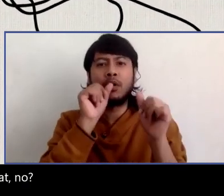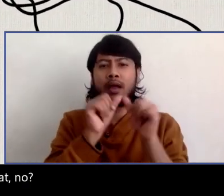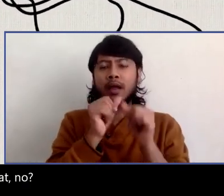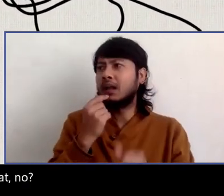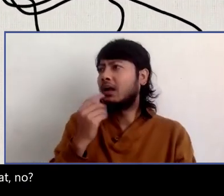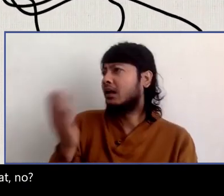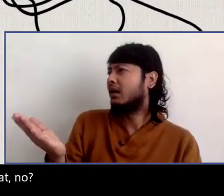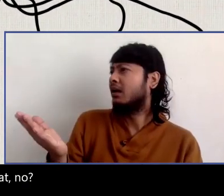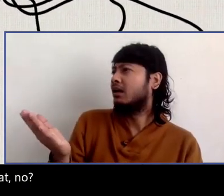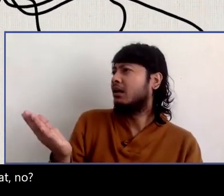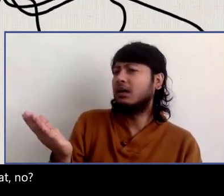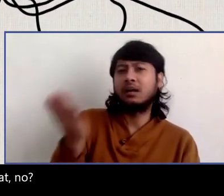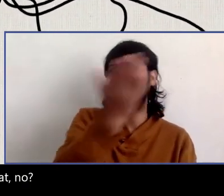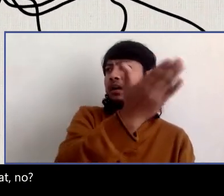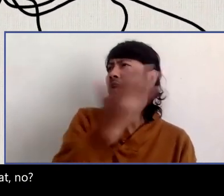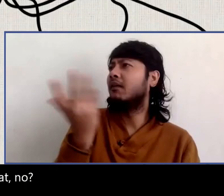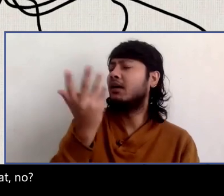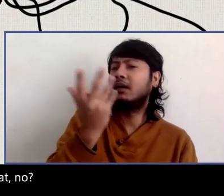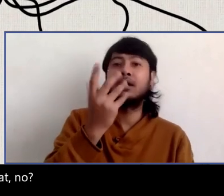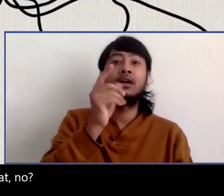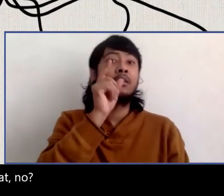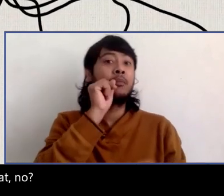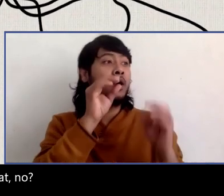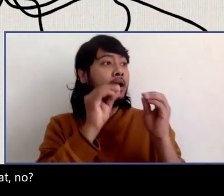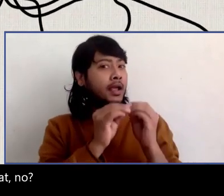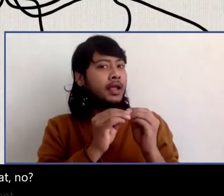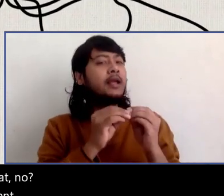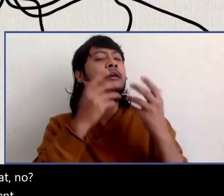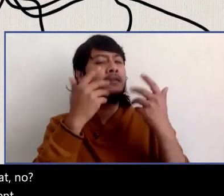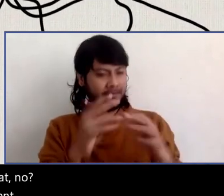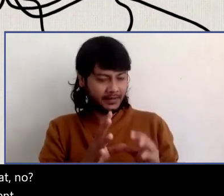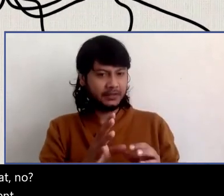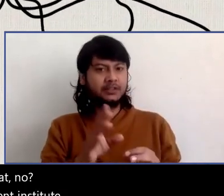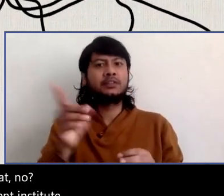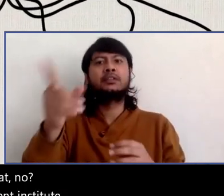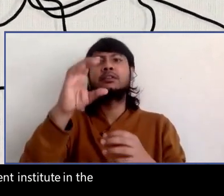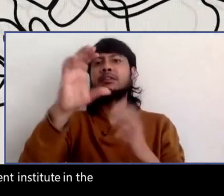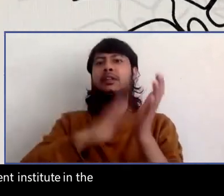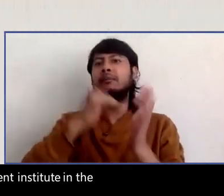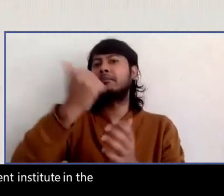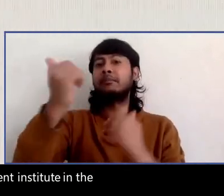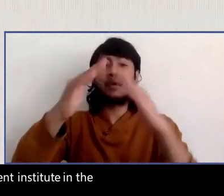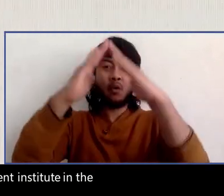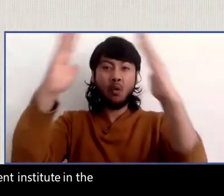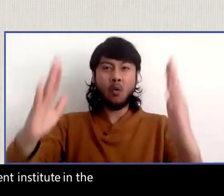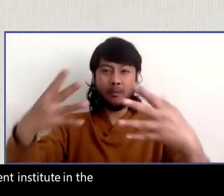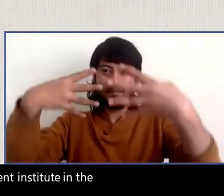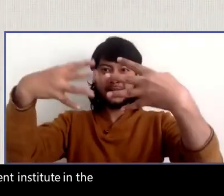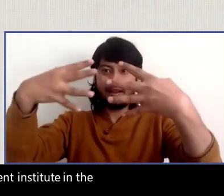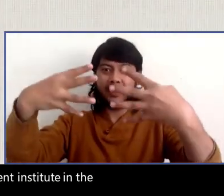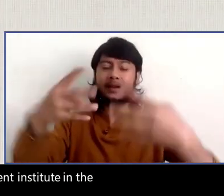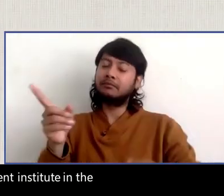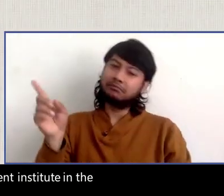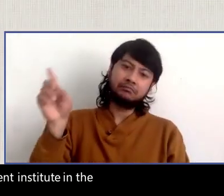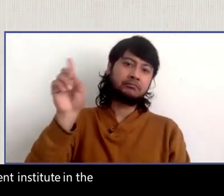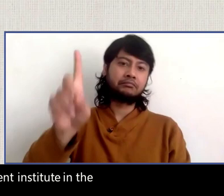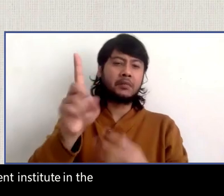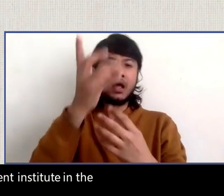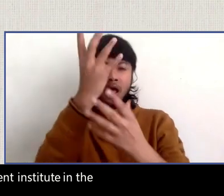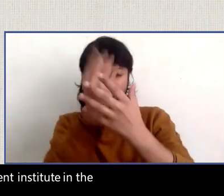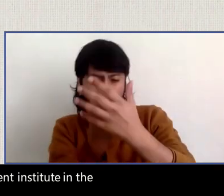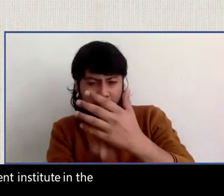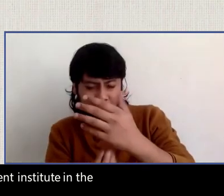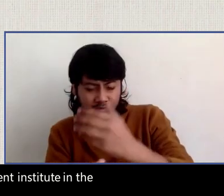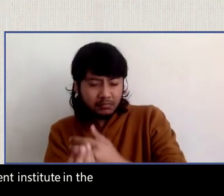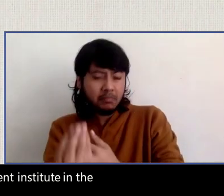it. Whereas Bharat, in the night, went and stood in the gate of the chief minister and waited for the gate to open. And when the gate